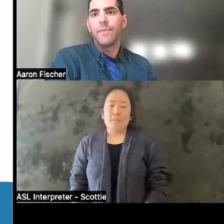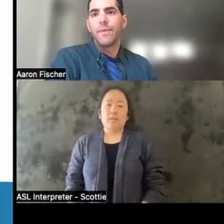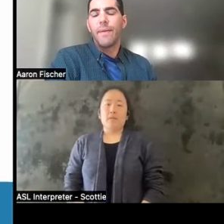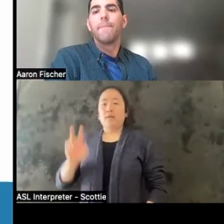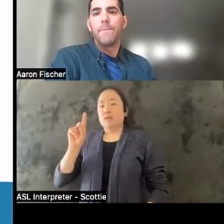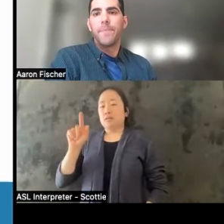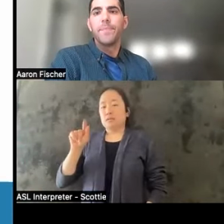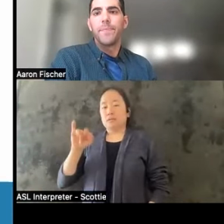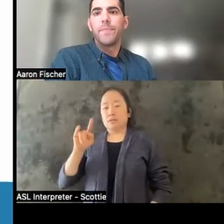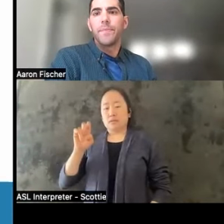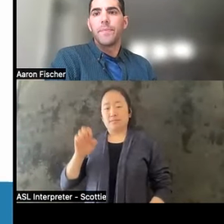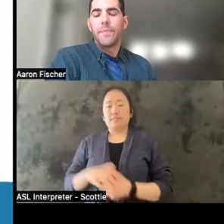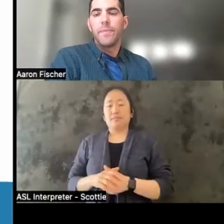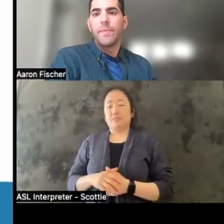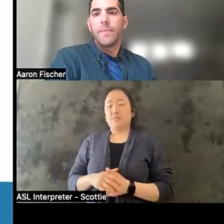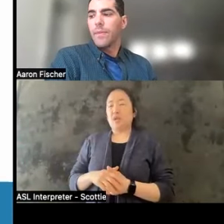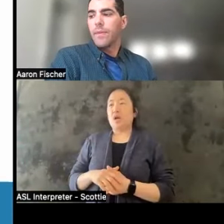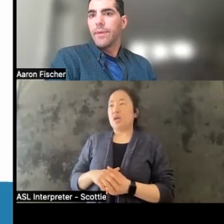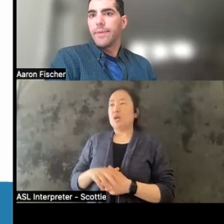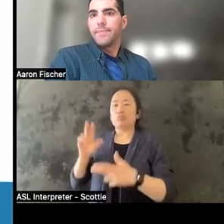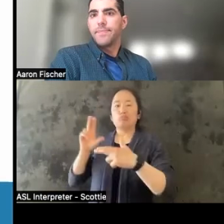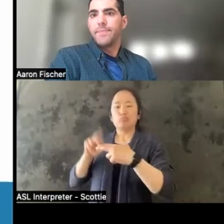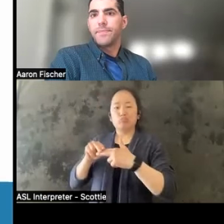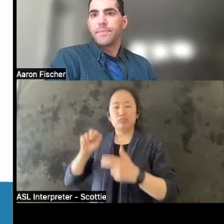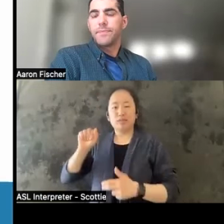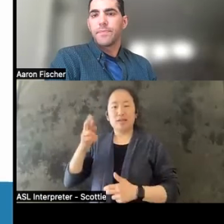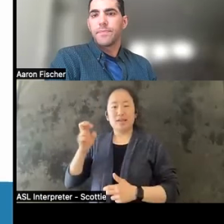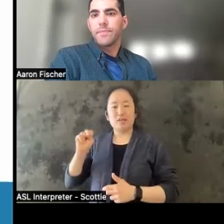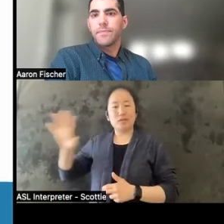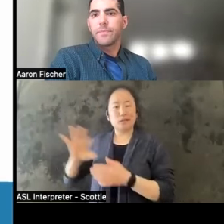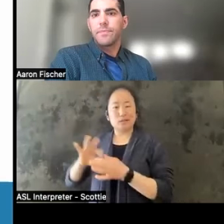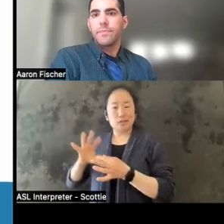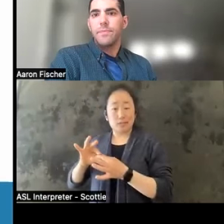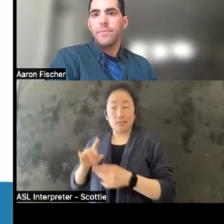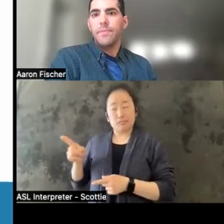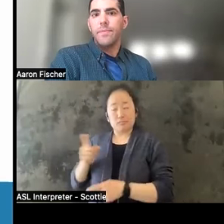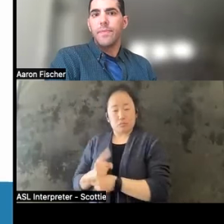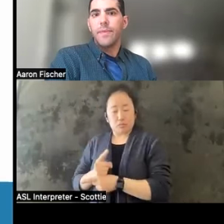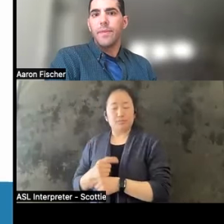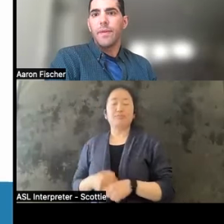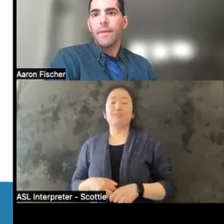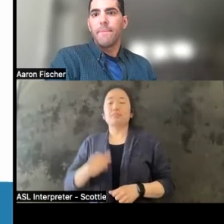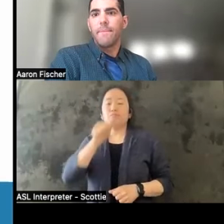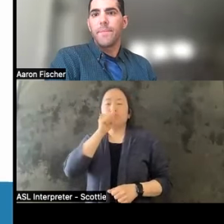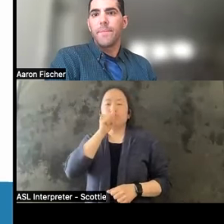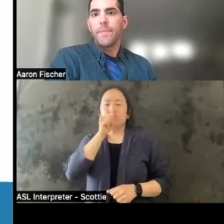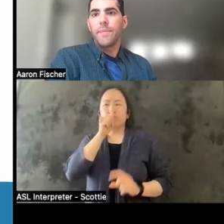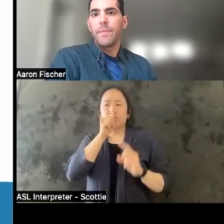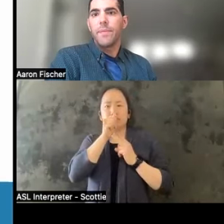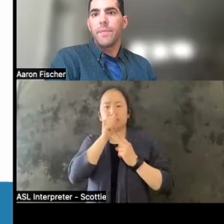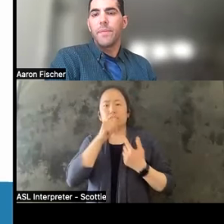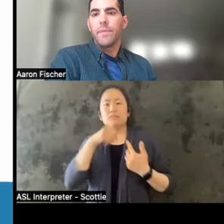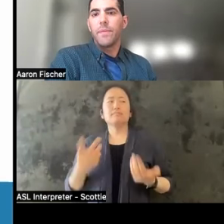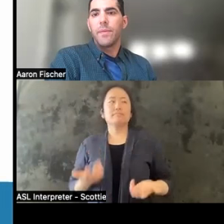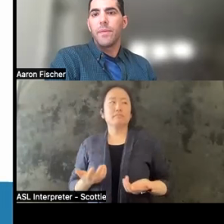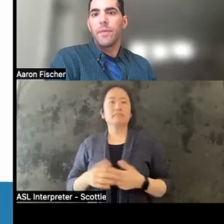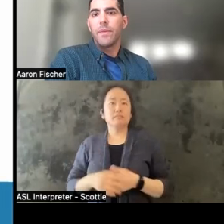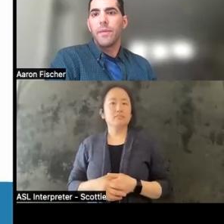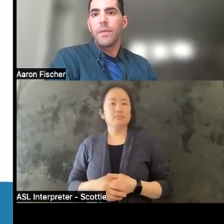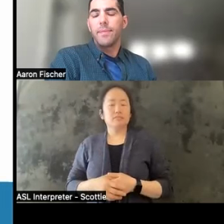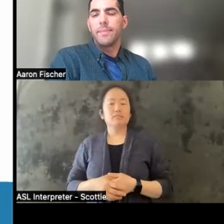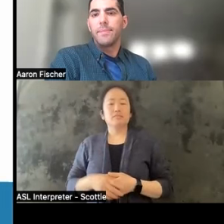add to what Aaron said, which is exactly right, that the privacy issue is there are rules under